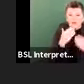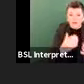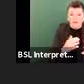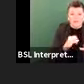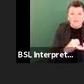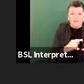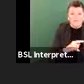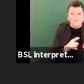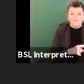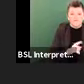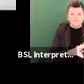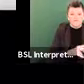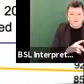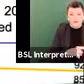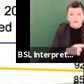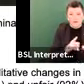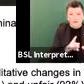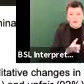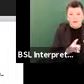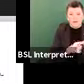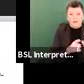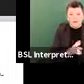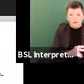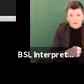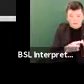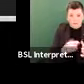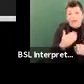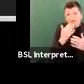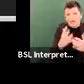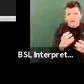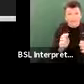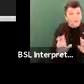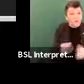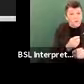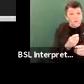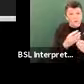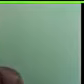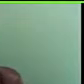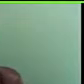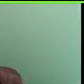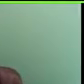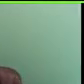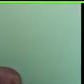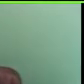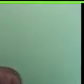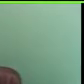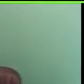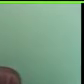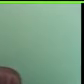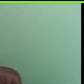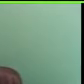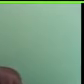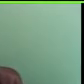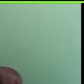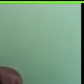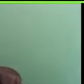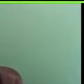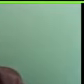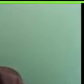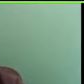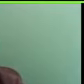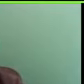and thank you all the panelists for your contributions. So I think you've all posed the challenge of